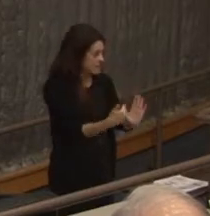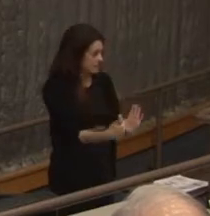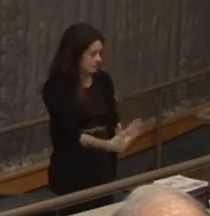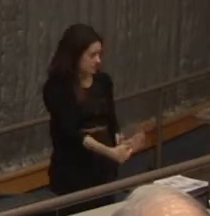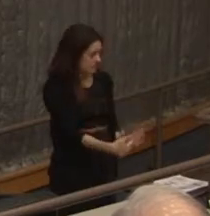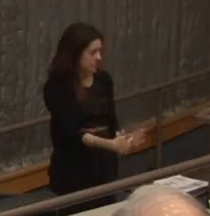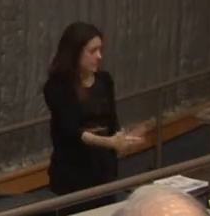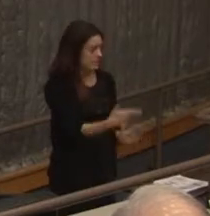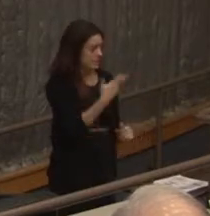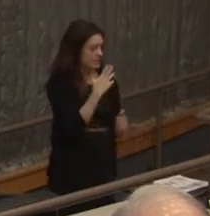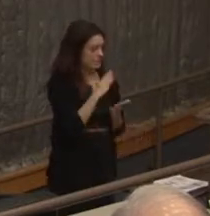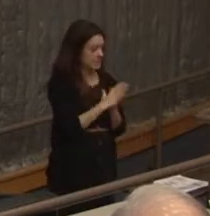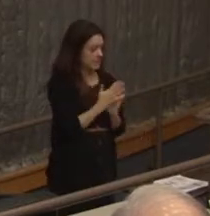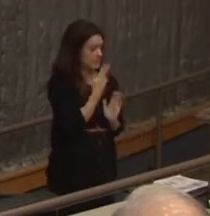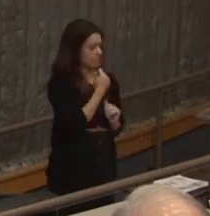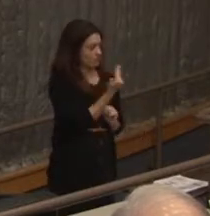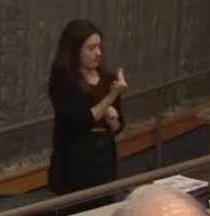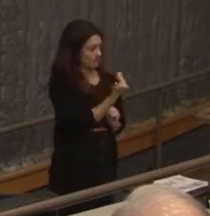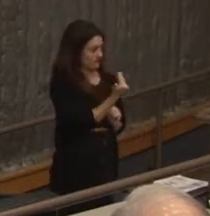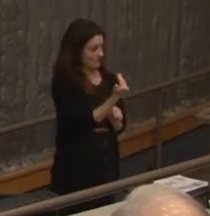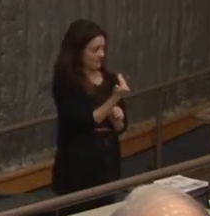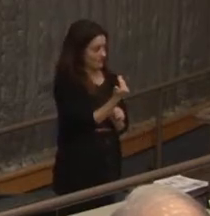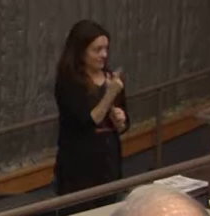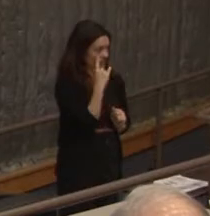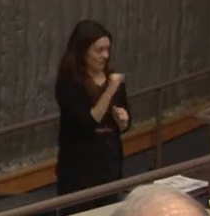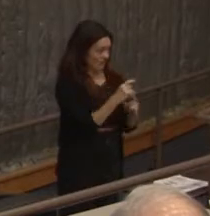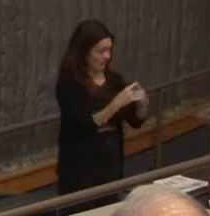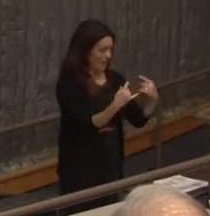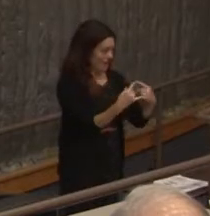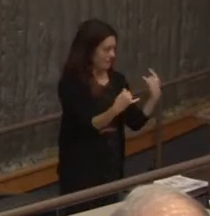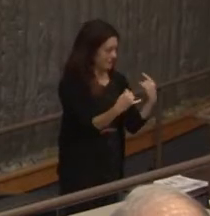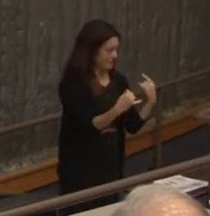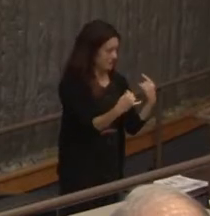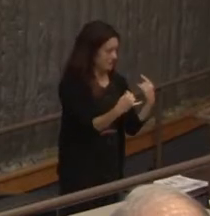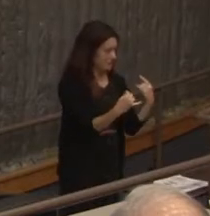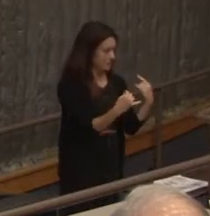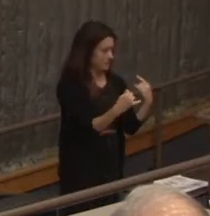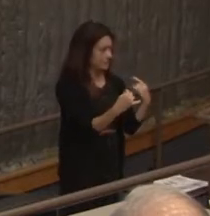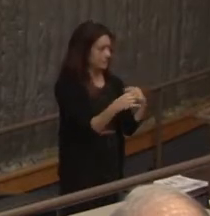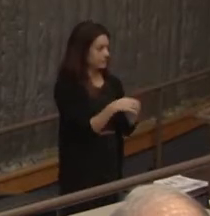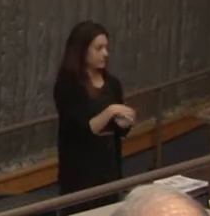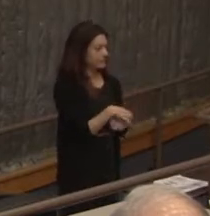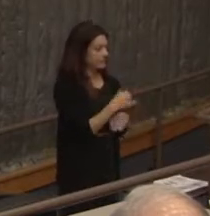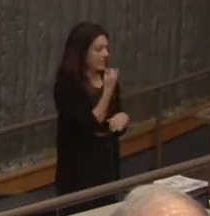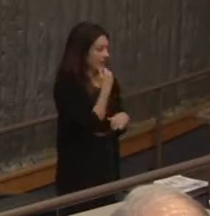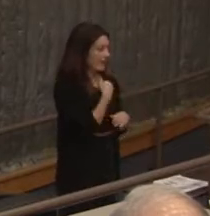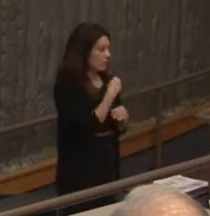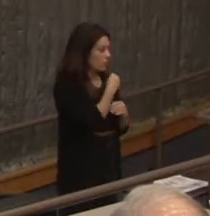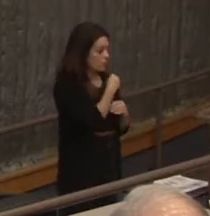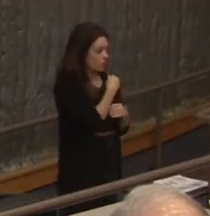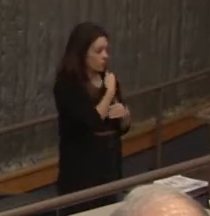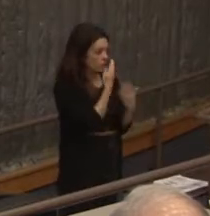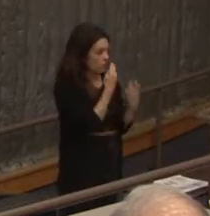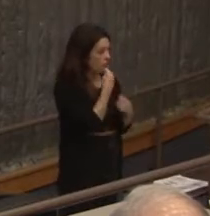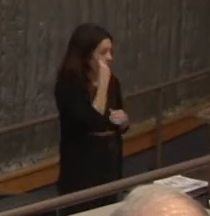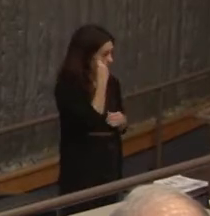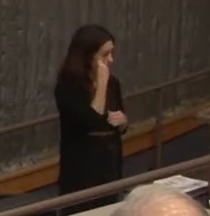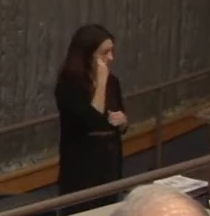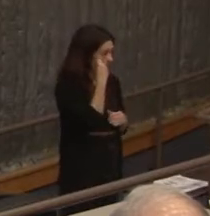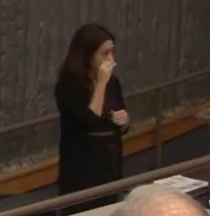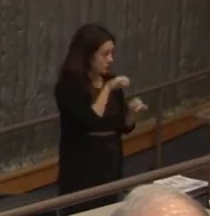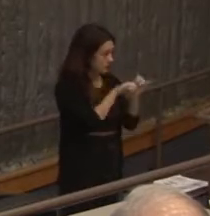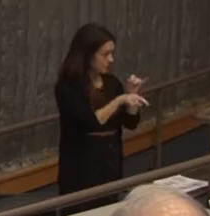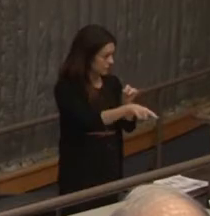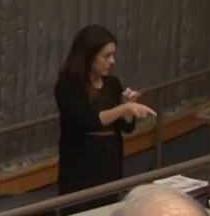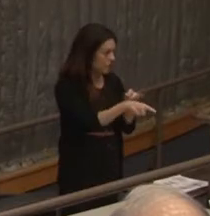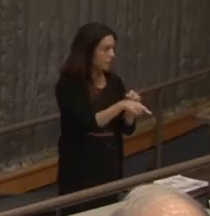13 in the DP camp, and his mother said, "Shmuel," his name was Samuel, but his Yiddish name was Shmuel, "it's time